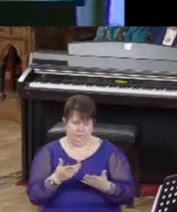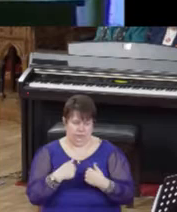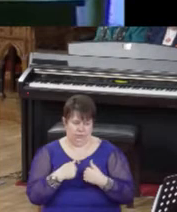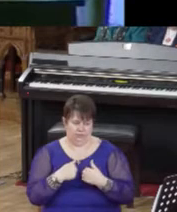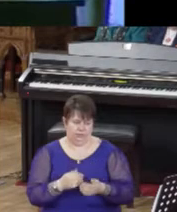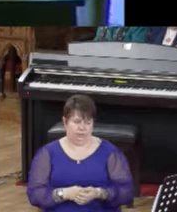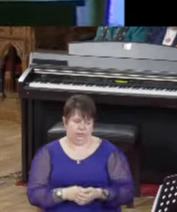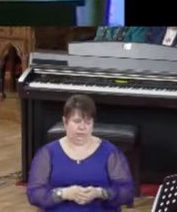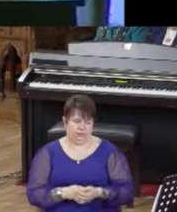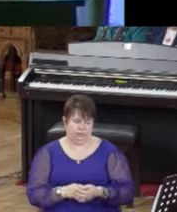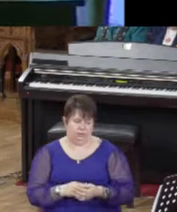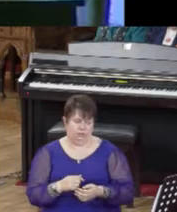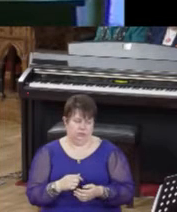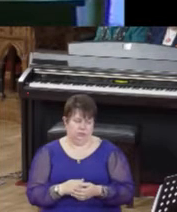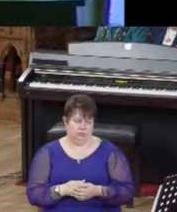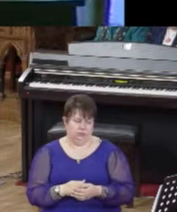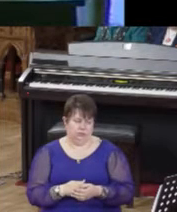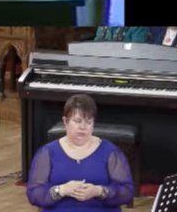forgiveness.